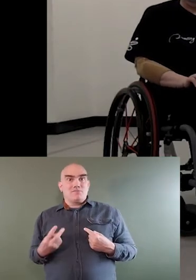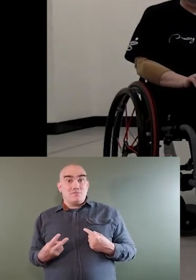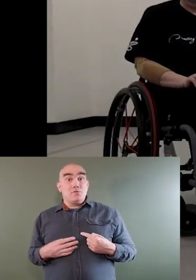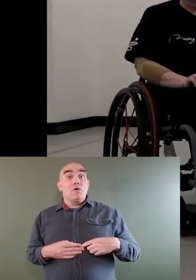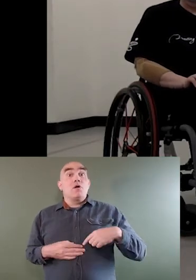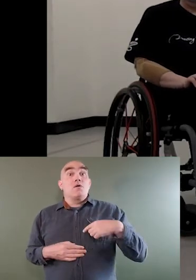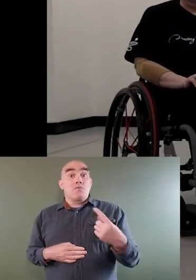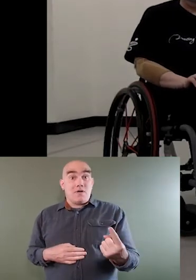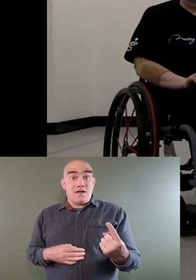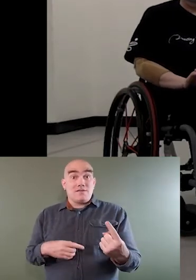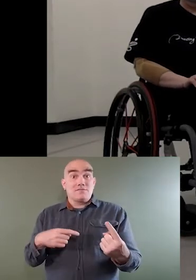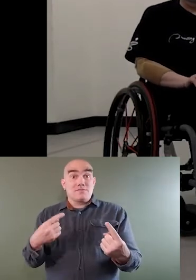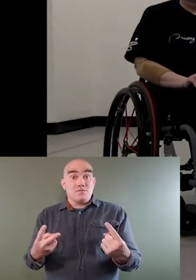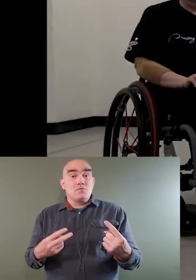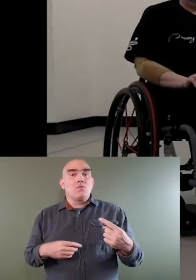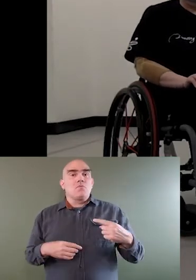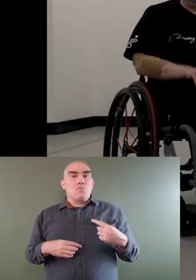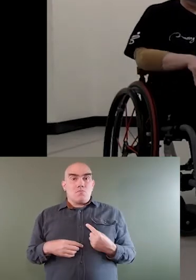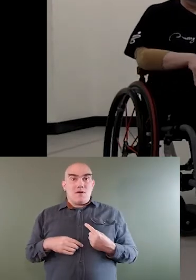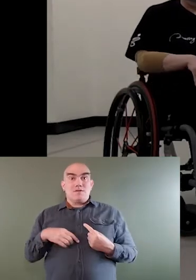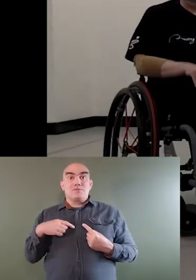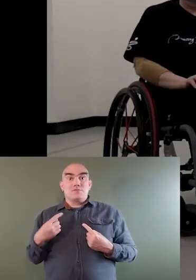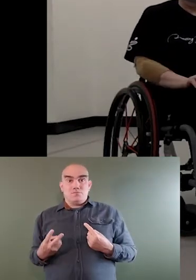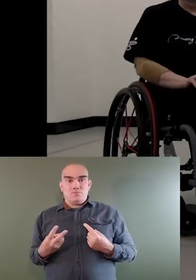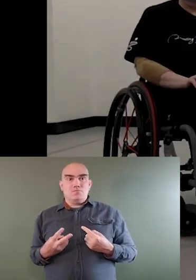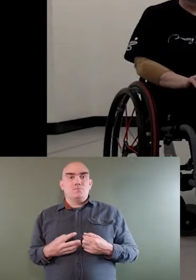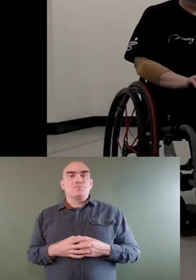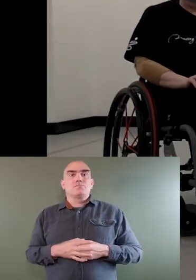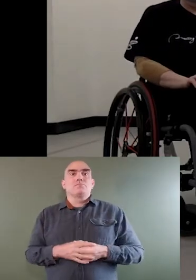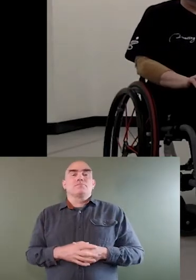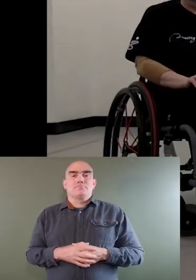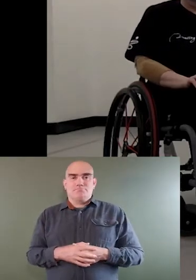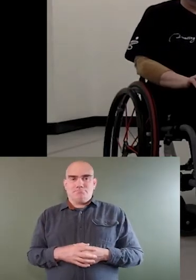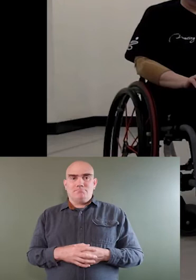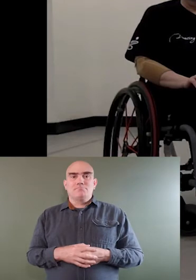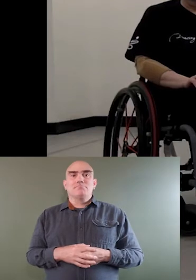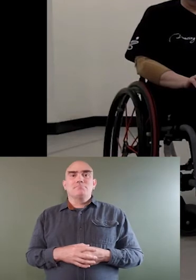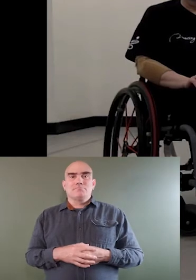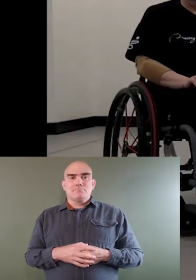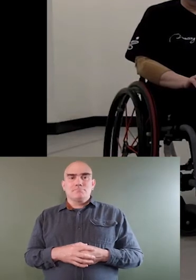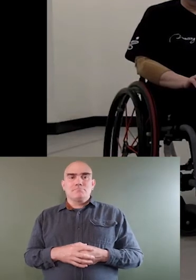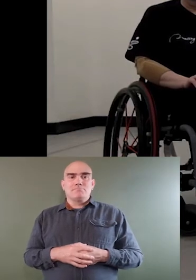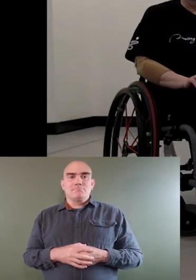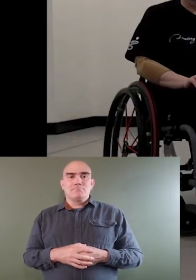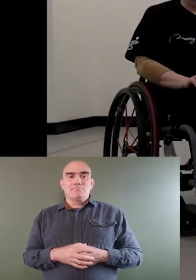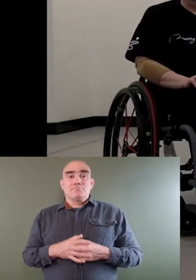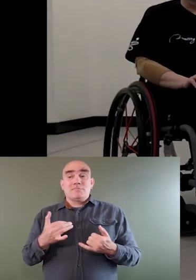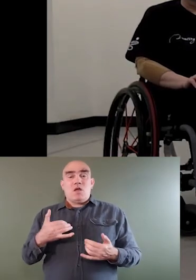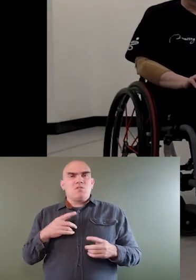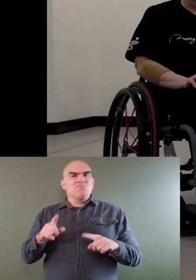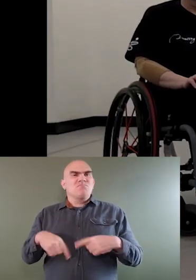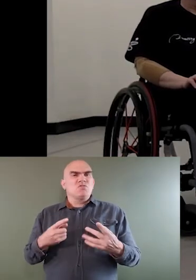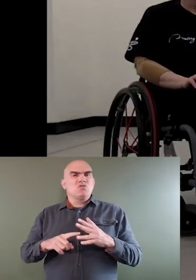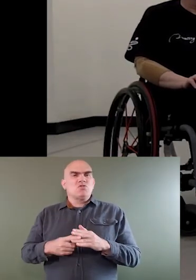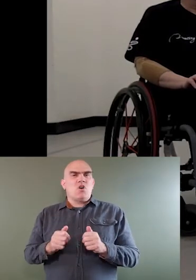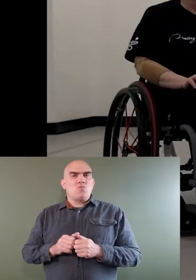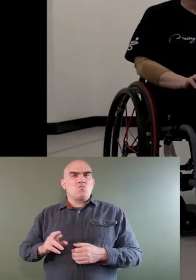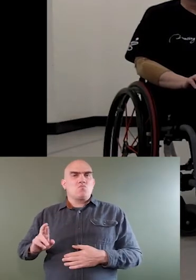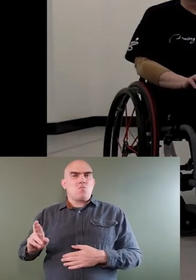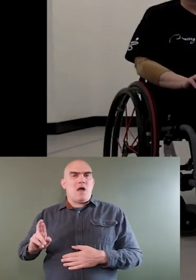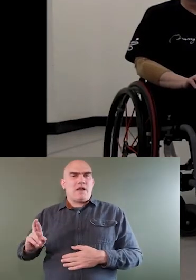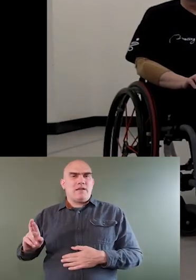back, 2, front, 2, back, 2. Great. Now we've been starting with our